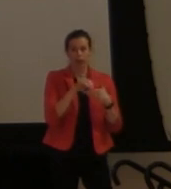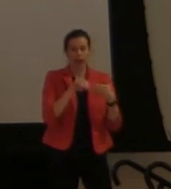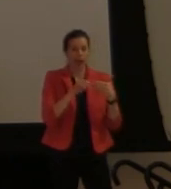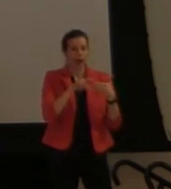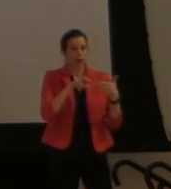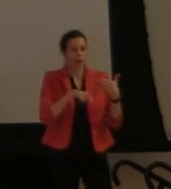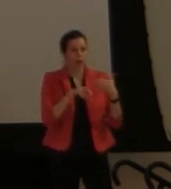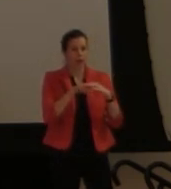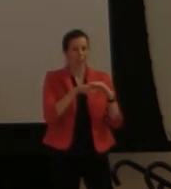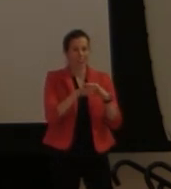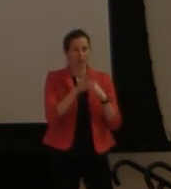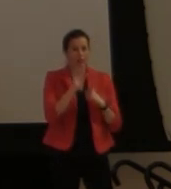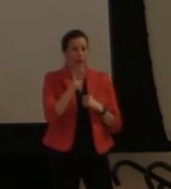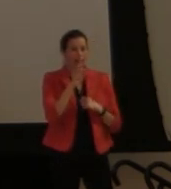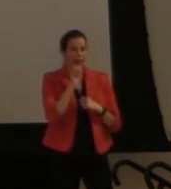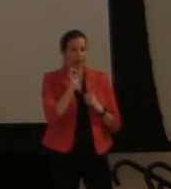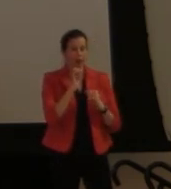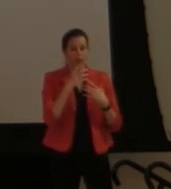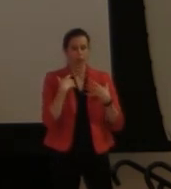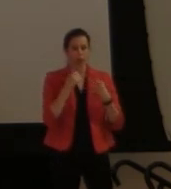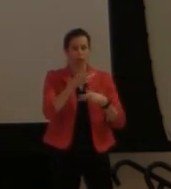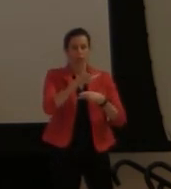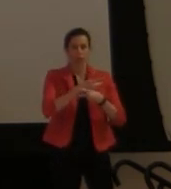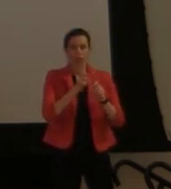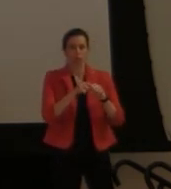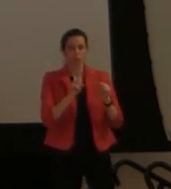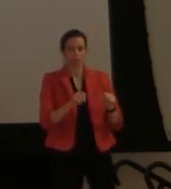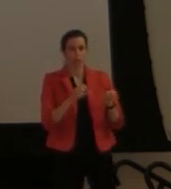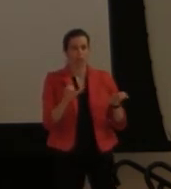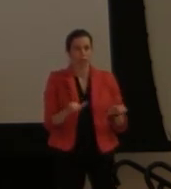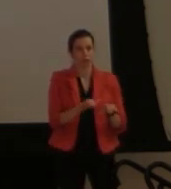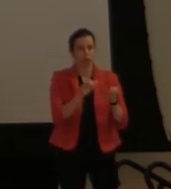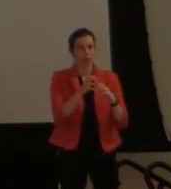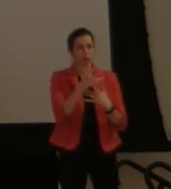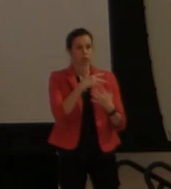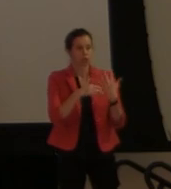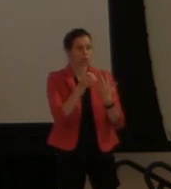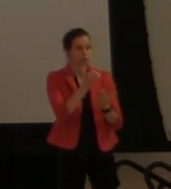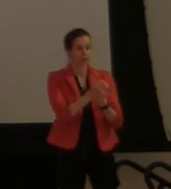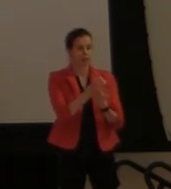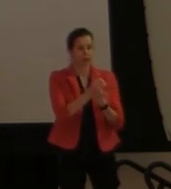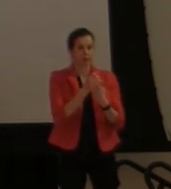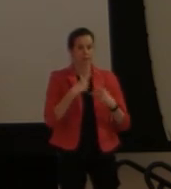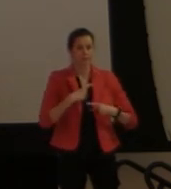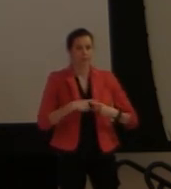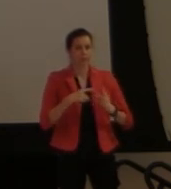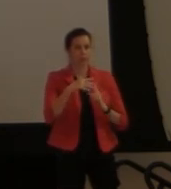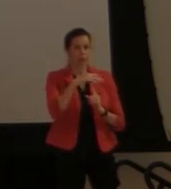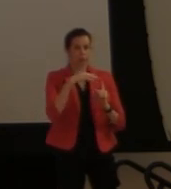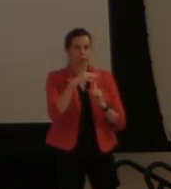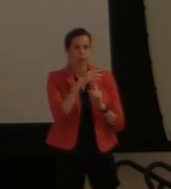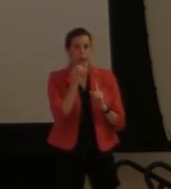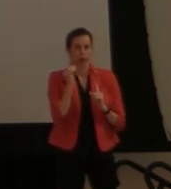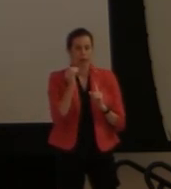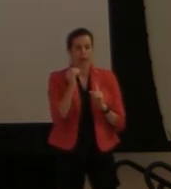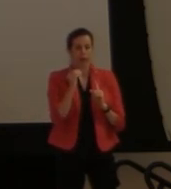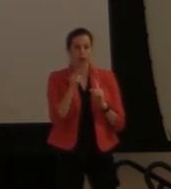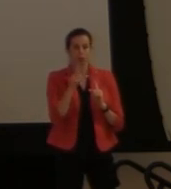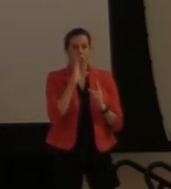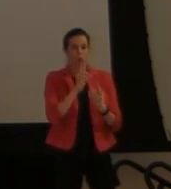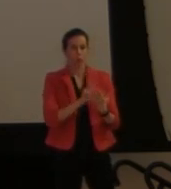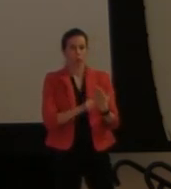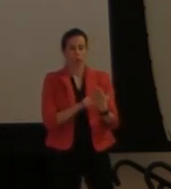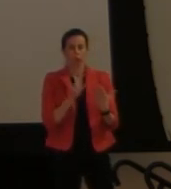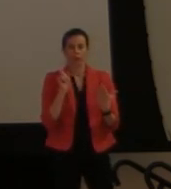care, healthcare system, performance, social, economic, and physical environment. And you'll